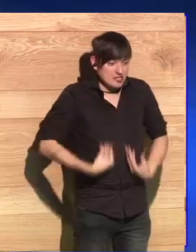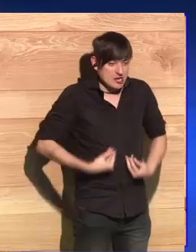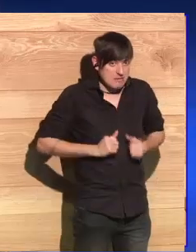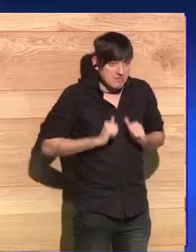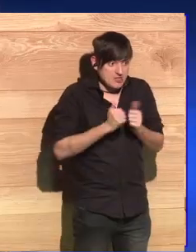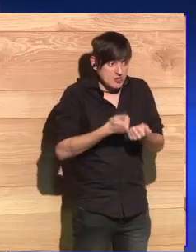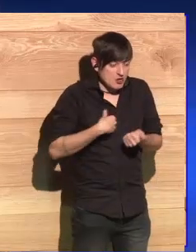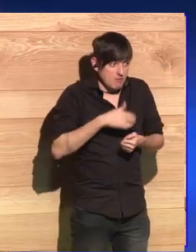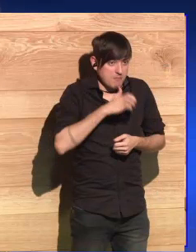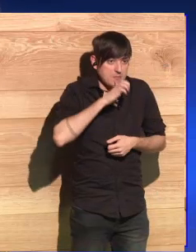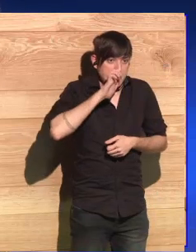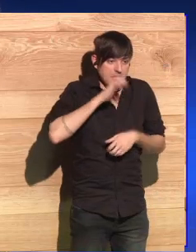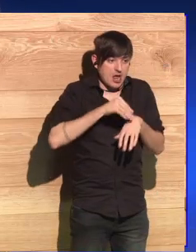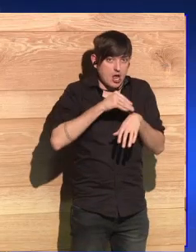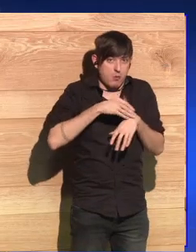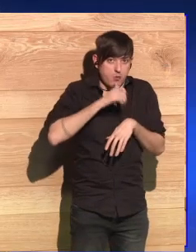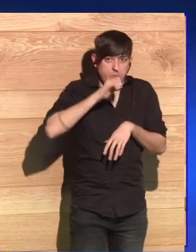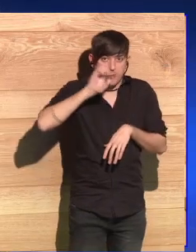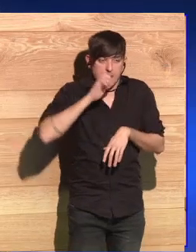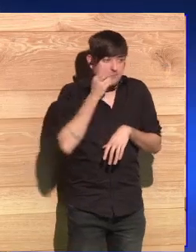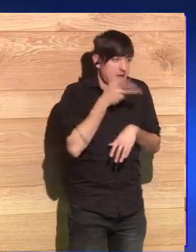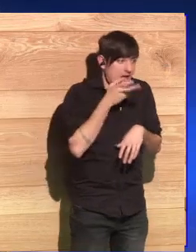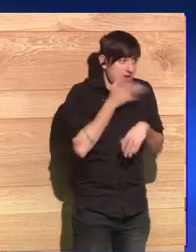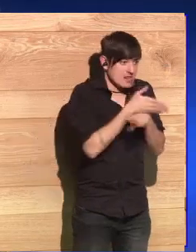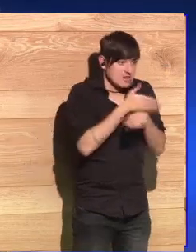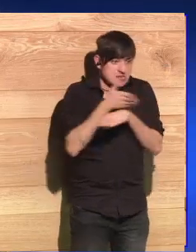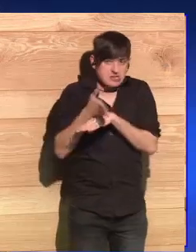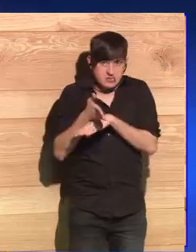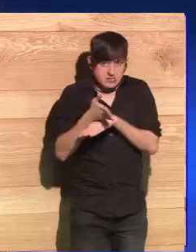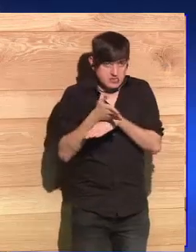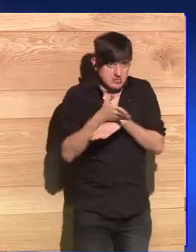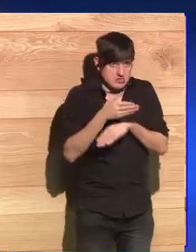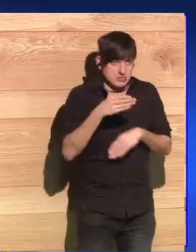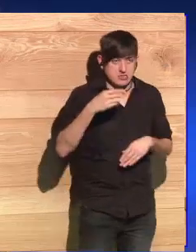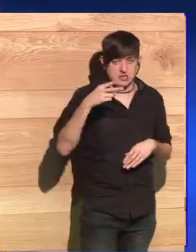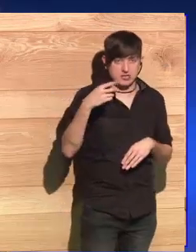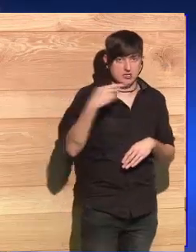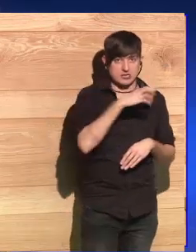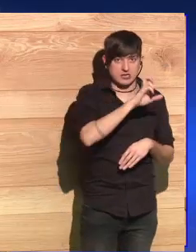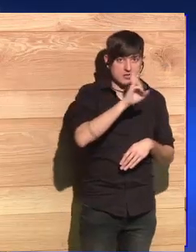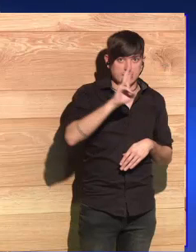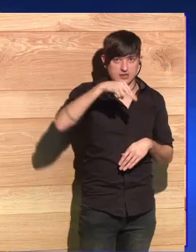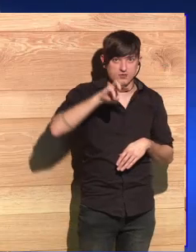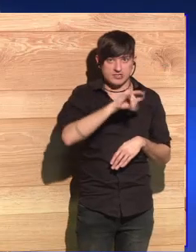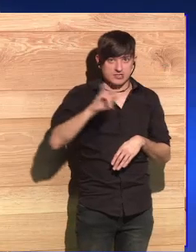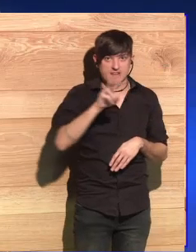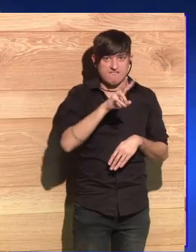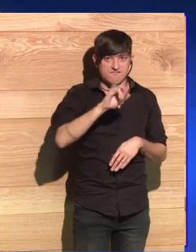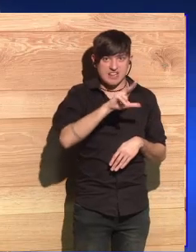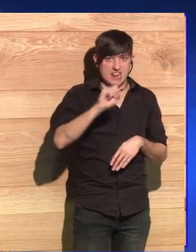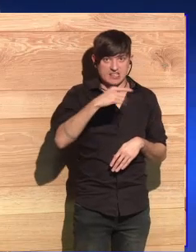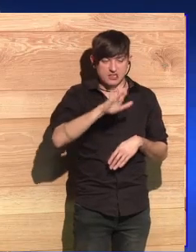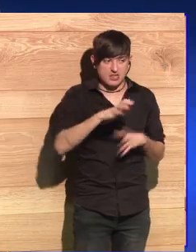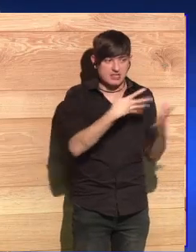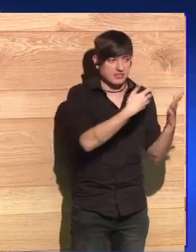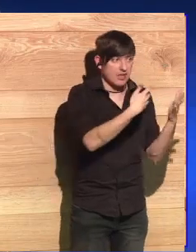bars in Greenwich Village where published writers hung out, and I got to know a lot of famous writers